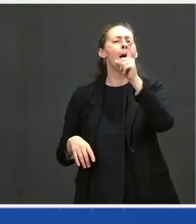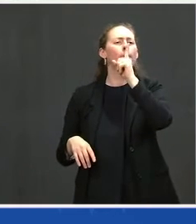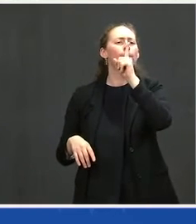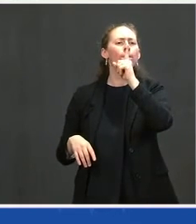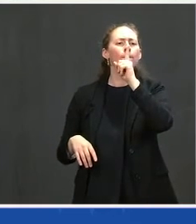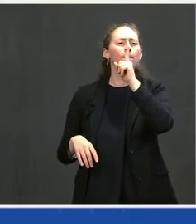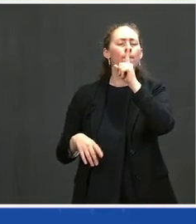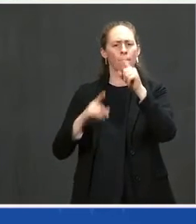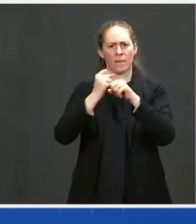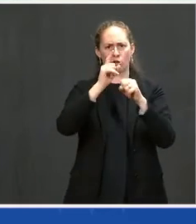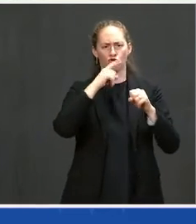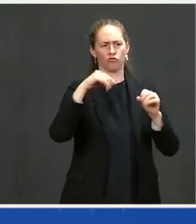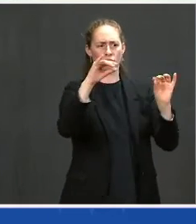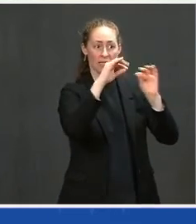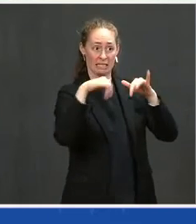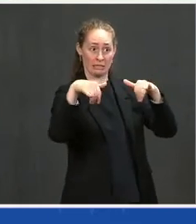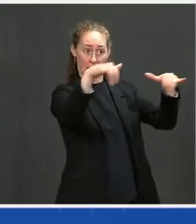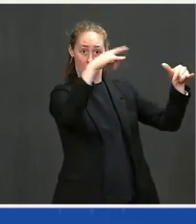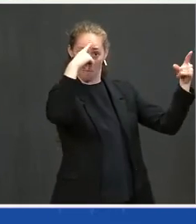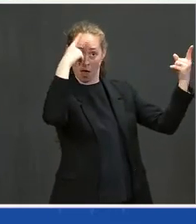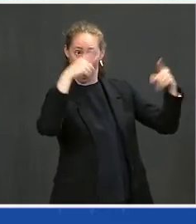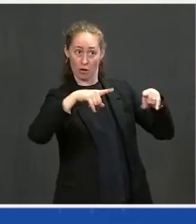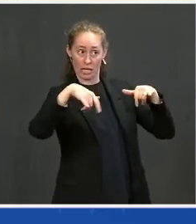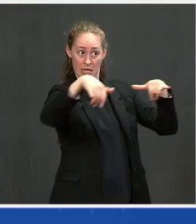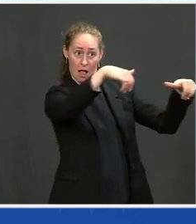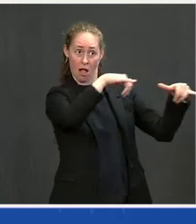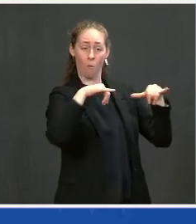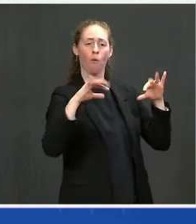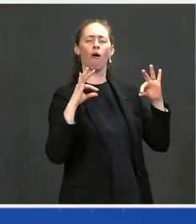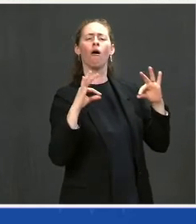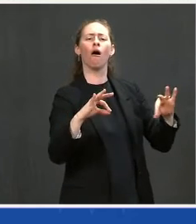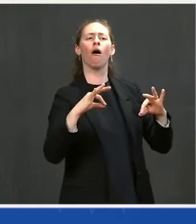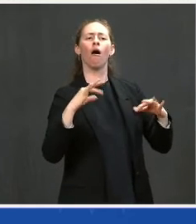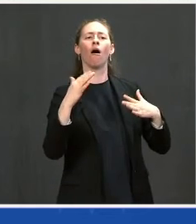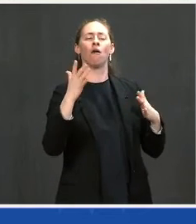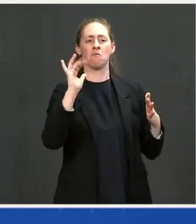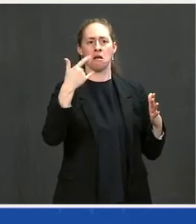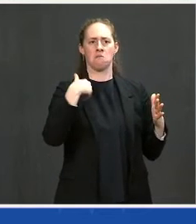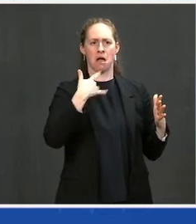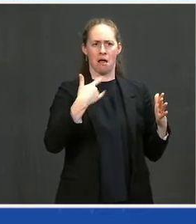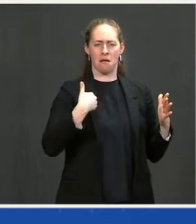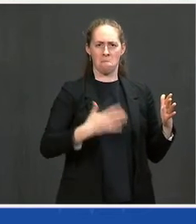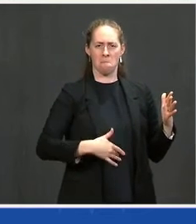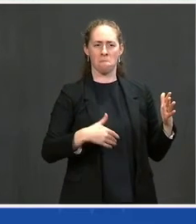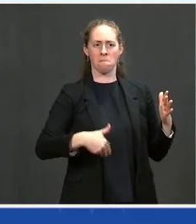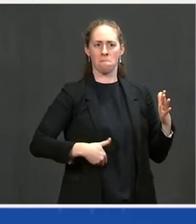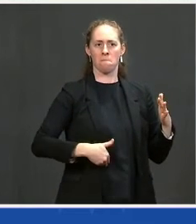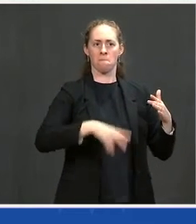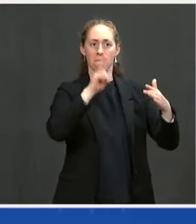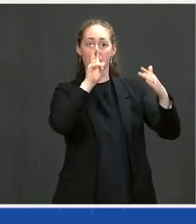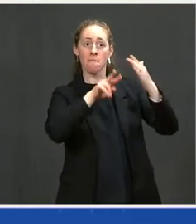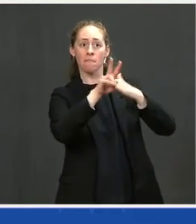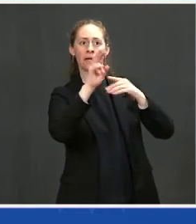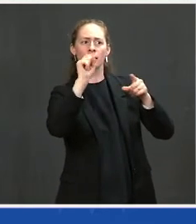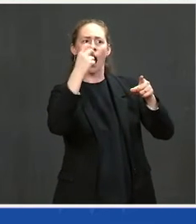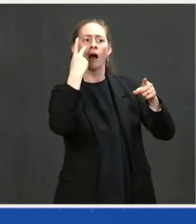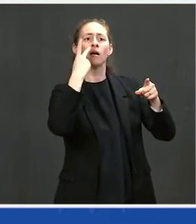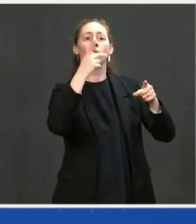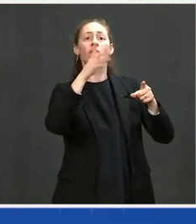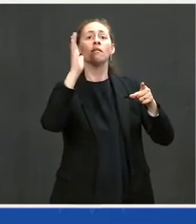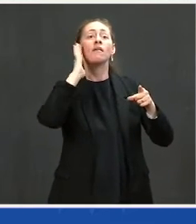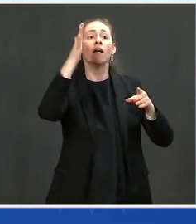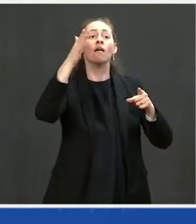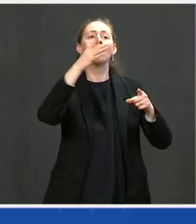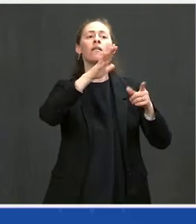Look, I predict to you, your children or grandchildren are going to be doing their doctoral thesis